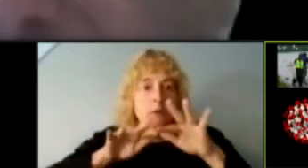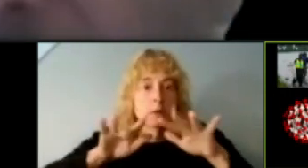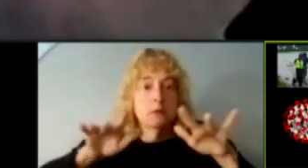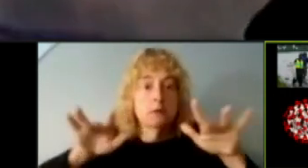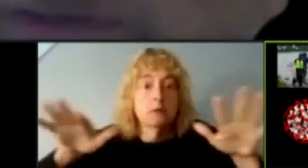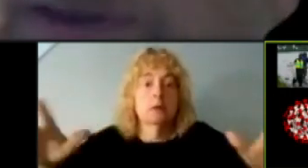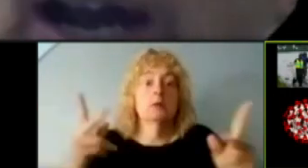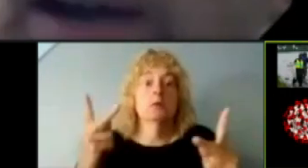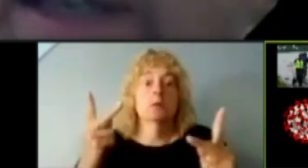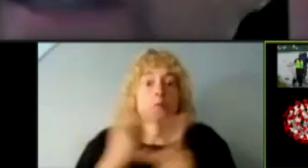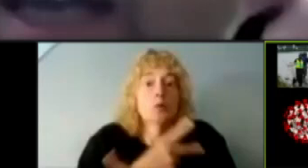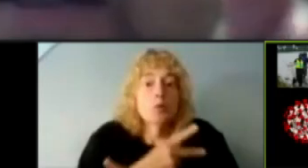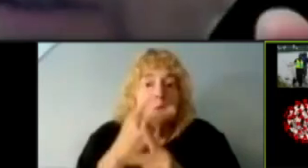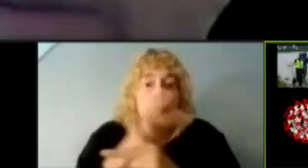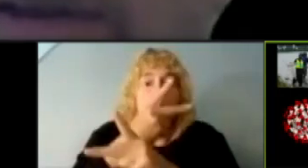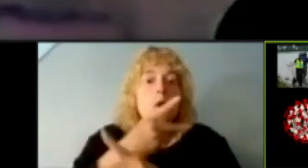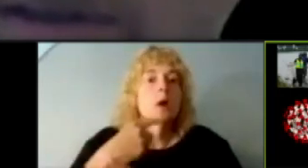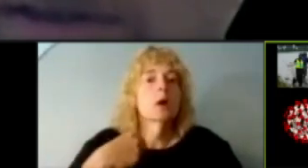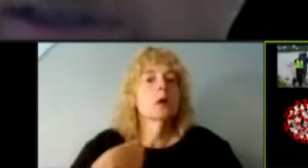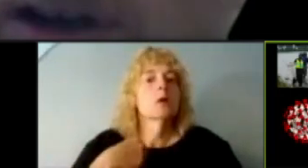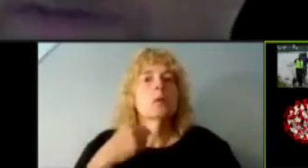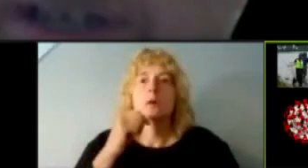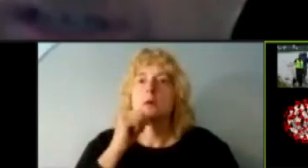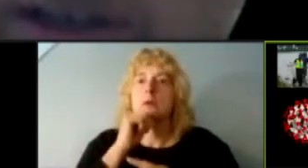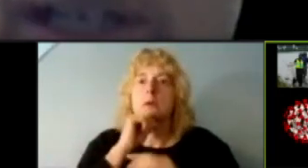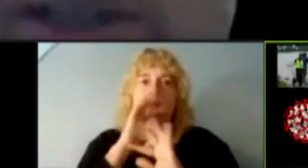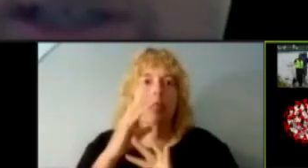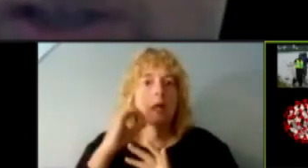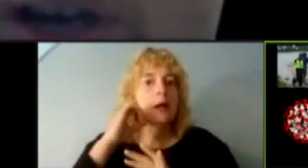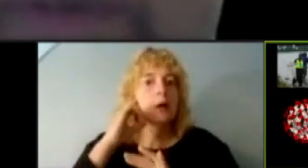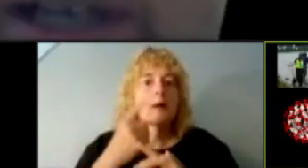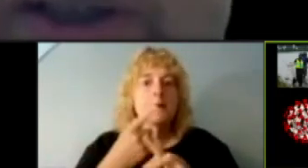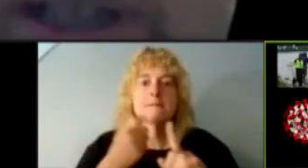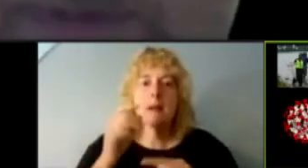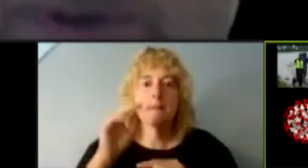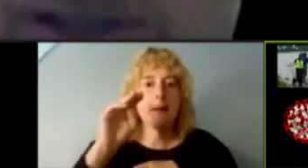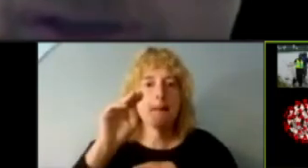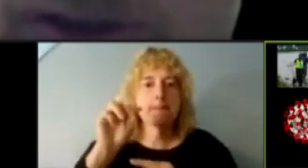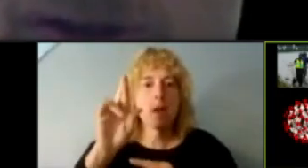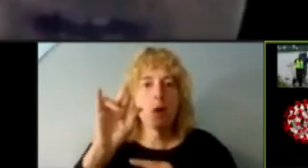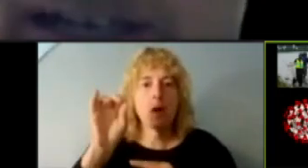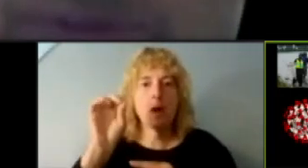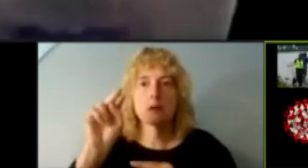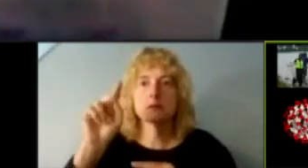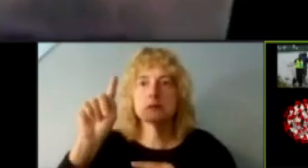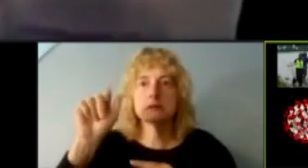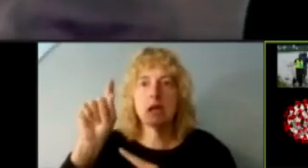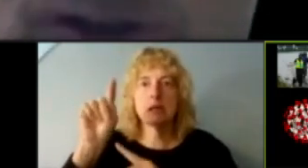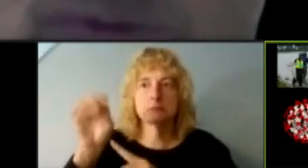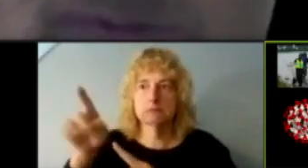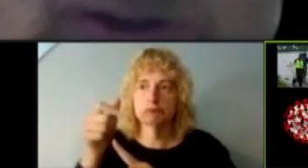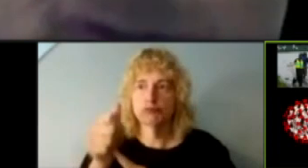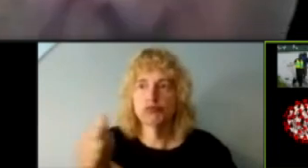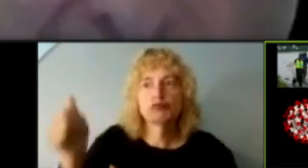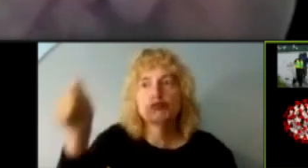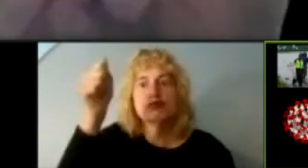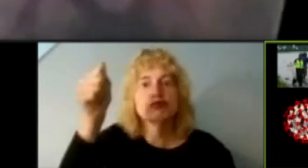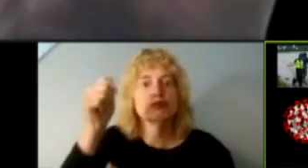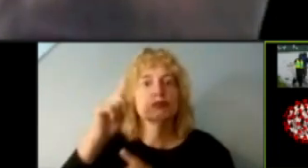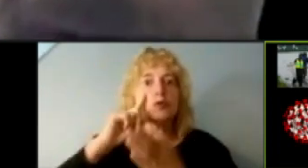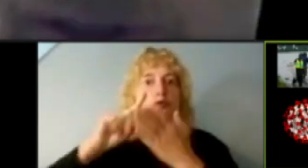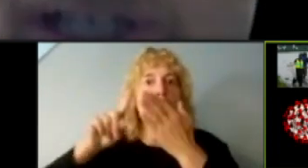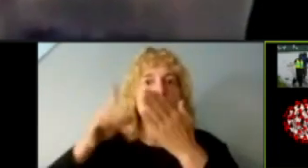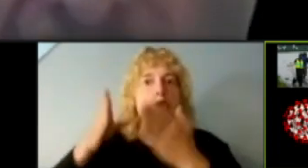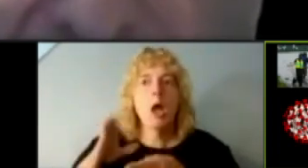Secondly, we didn't hear from Marion Tate over here. She's our chief researcher on a project that we're doing with Detroit